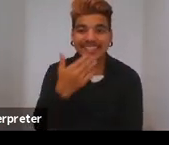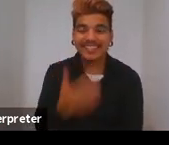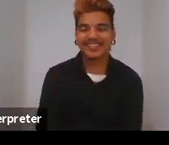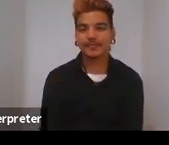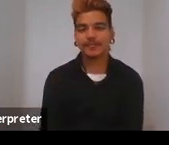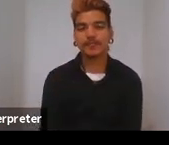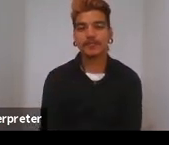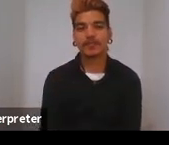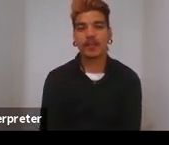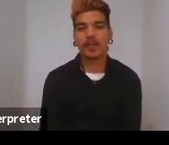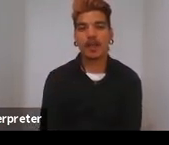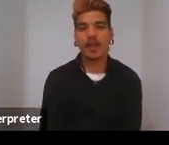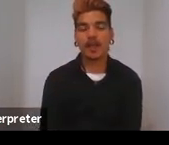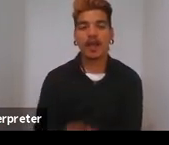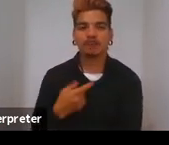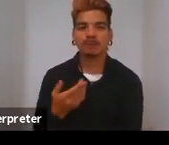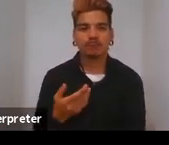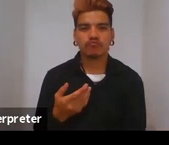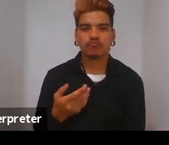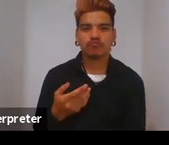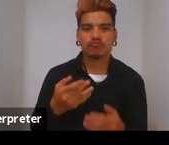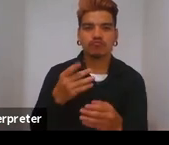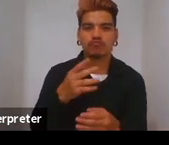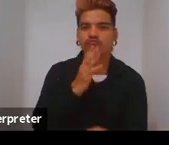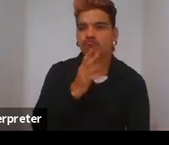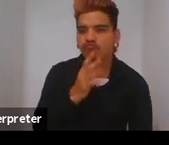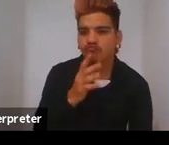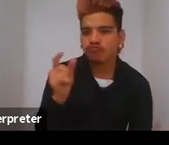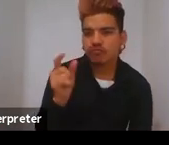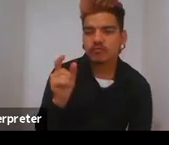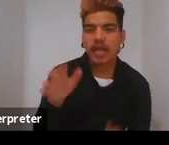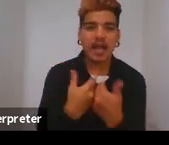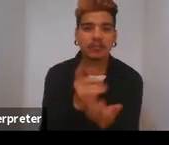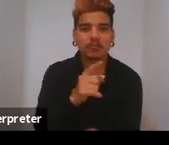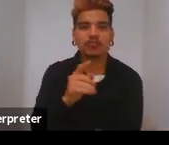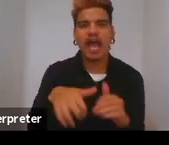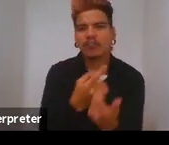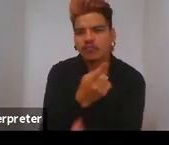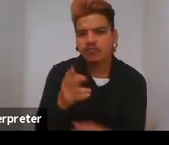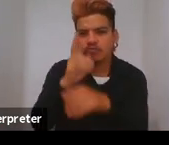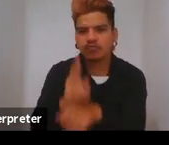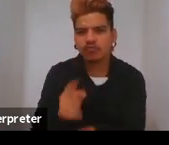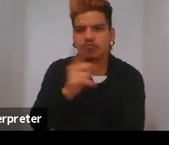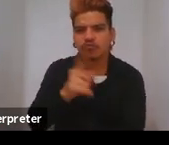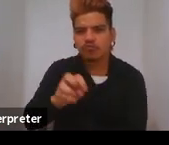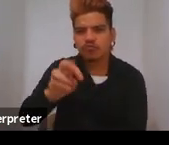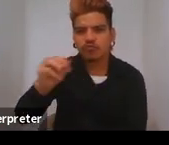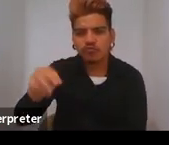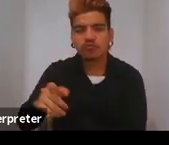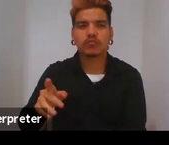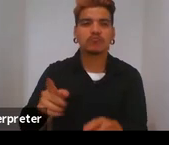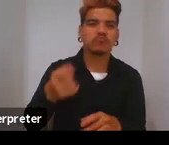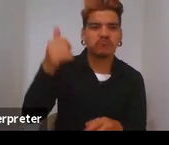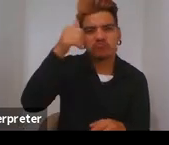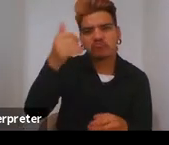So I'll just get a little bit into how do you Zoom? I'm pretty sure most folks are familiar, but I'll do a quick run through.